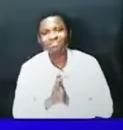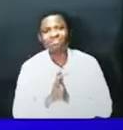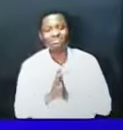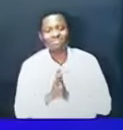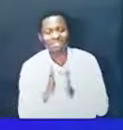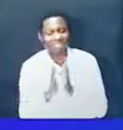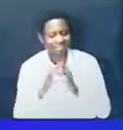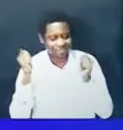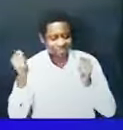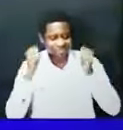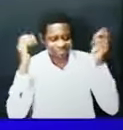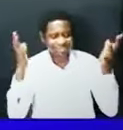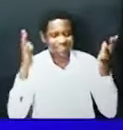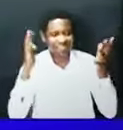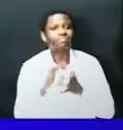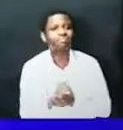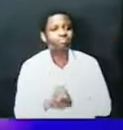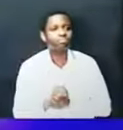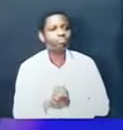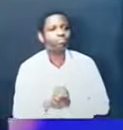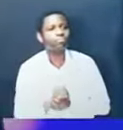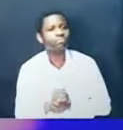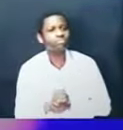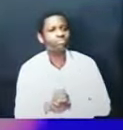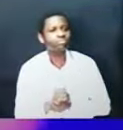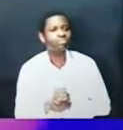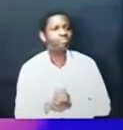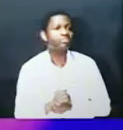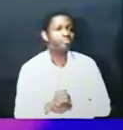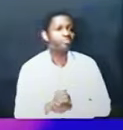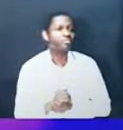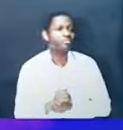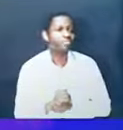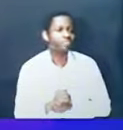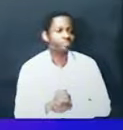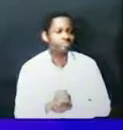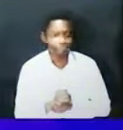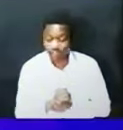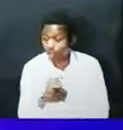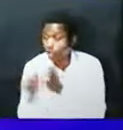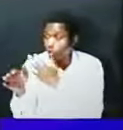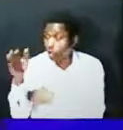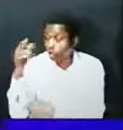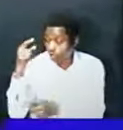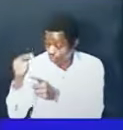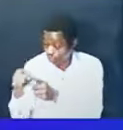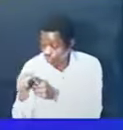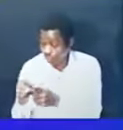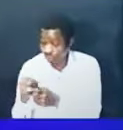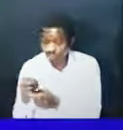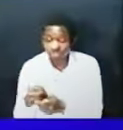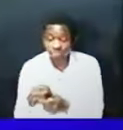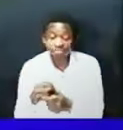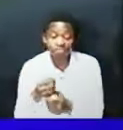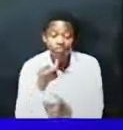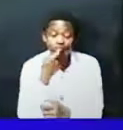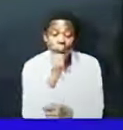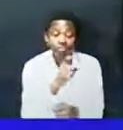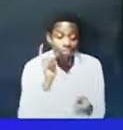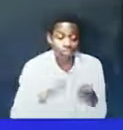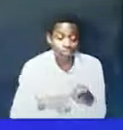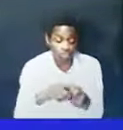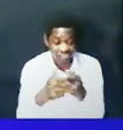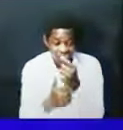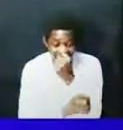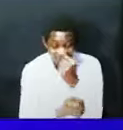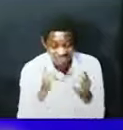Hallelujah. Amen. In fact, the word of God to Abraham and all peoples on earth will be blessed